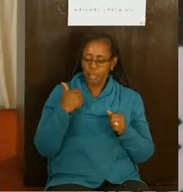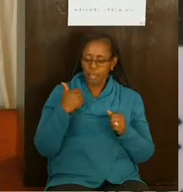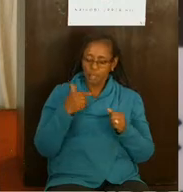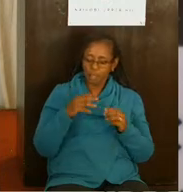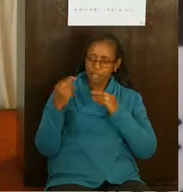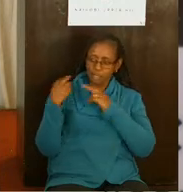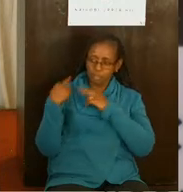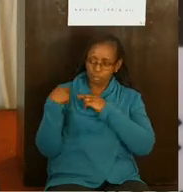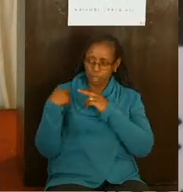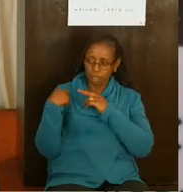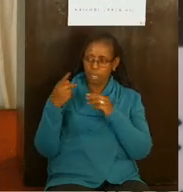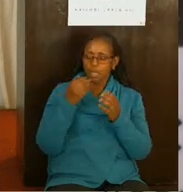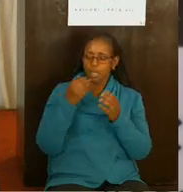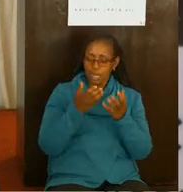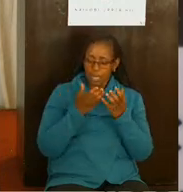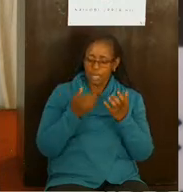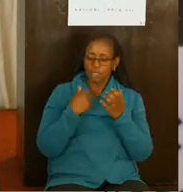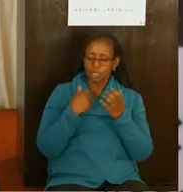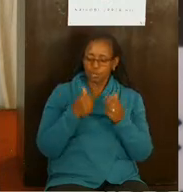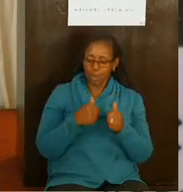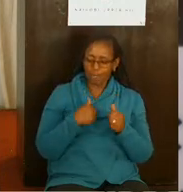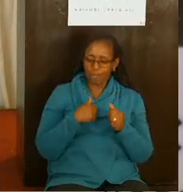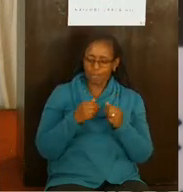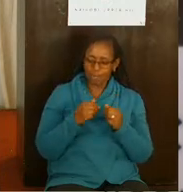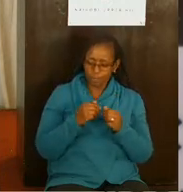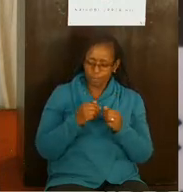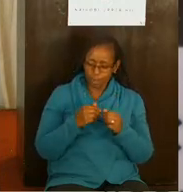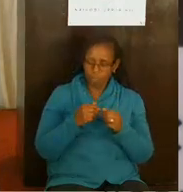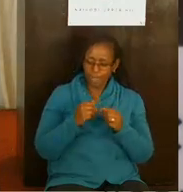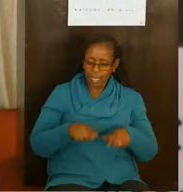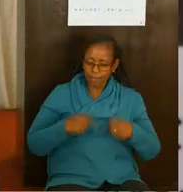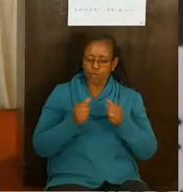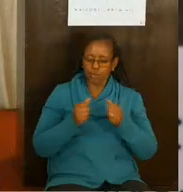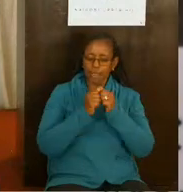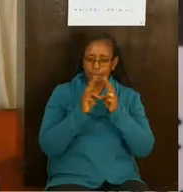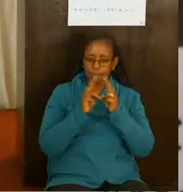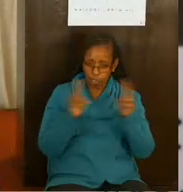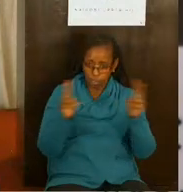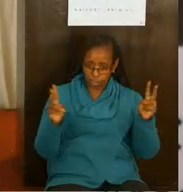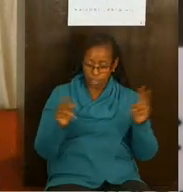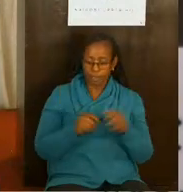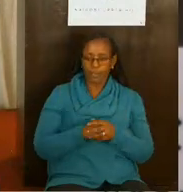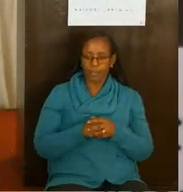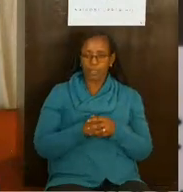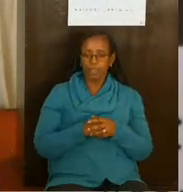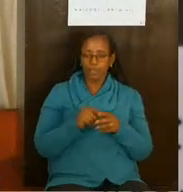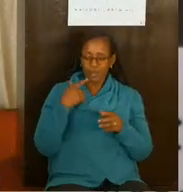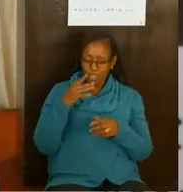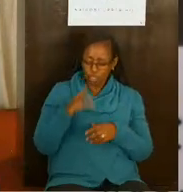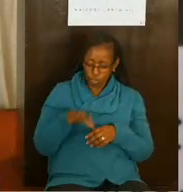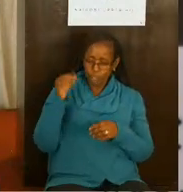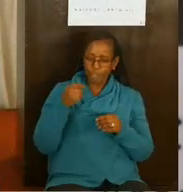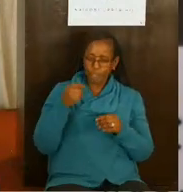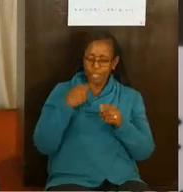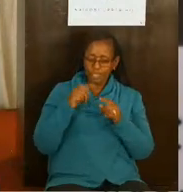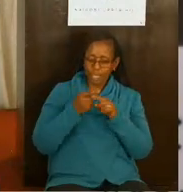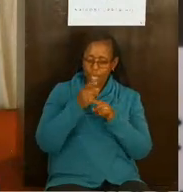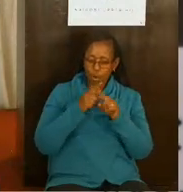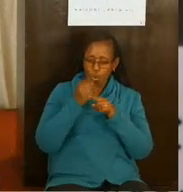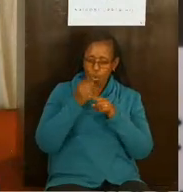the need to cultivate peaceful coexistence among other things but also we chose the kyando because it highlights women